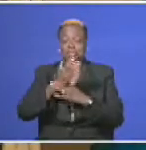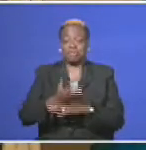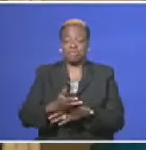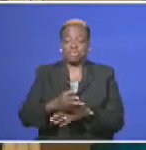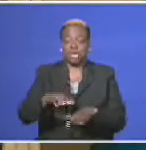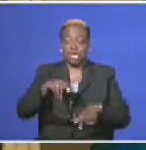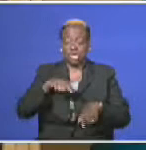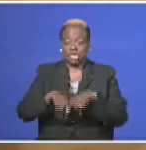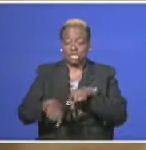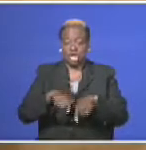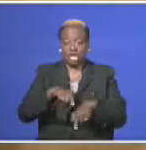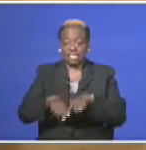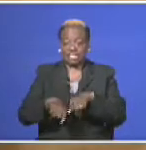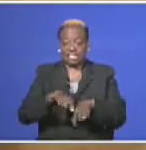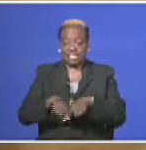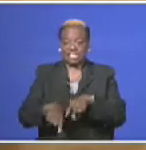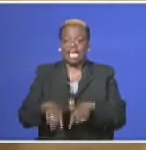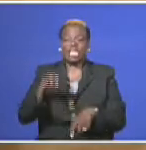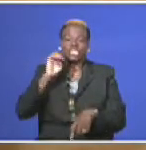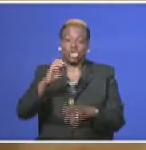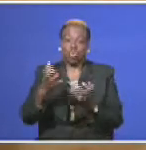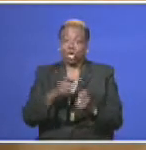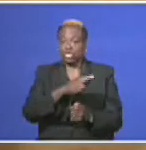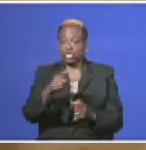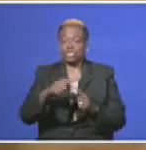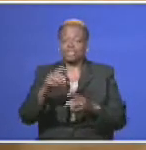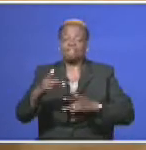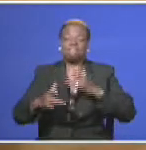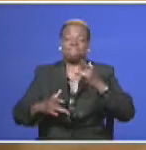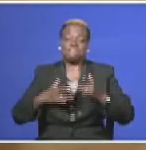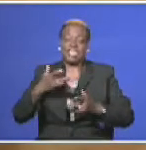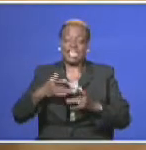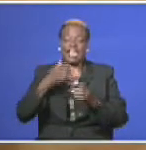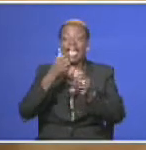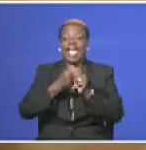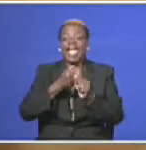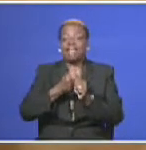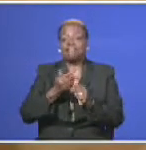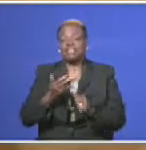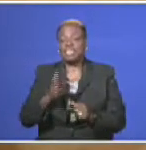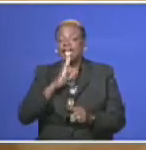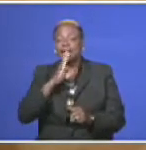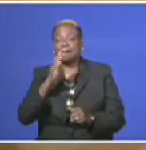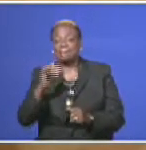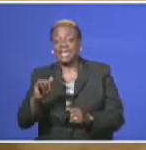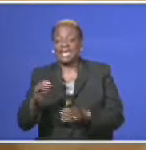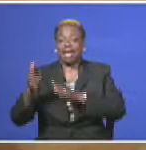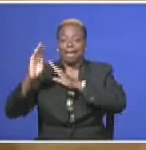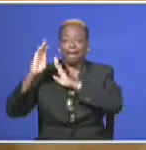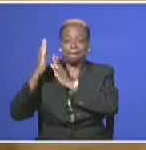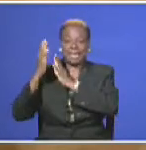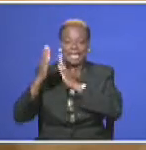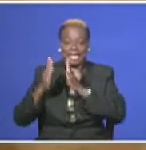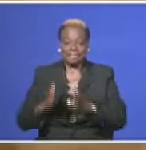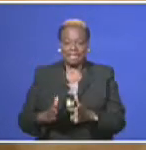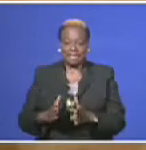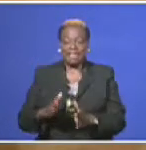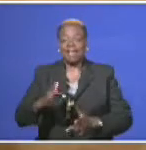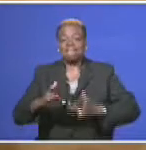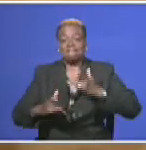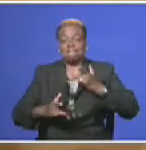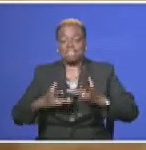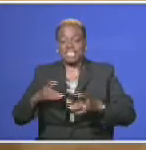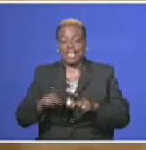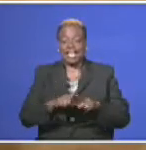has one goal. We want them to feel everything that being Bahamian is about. We just want you to feel like you are wearing a part